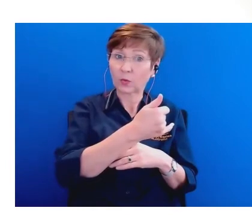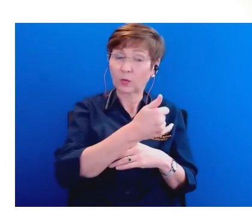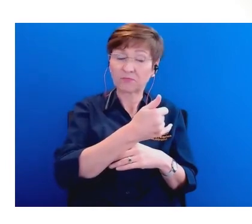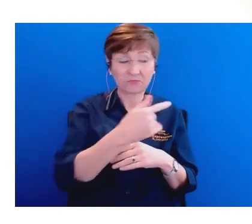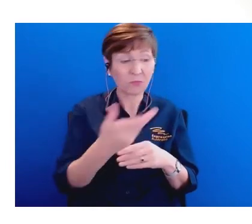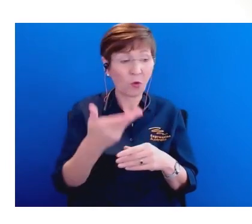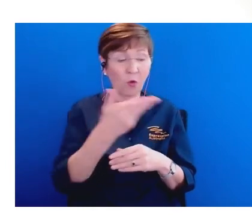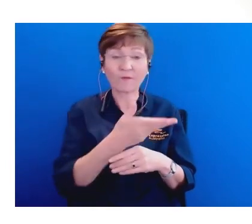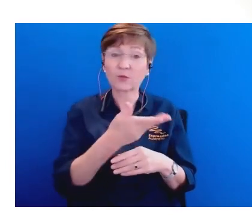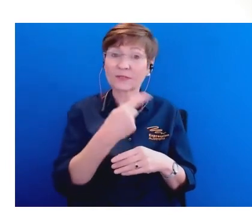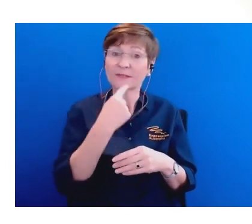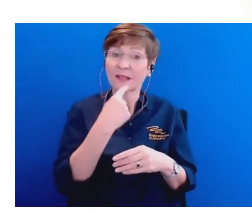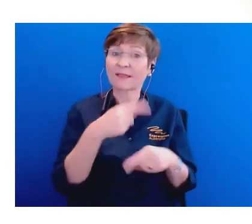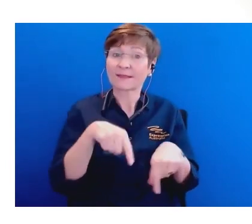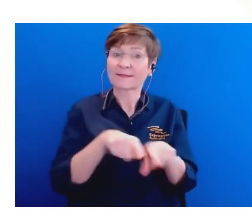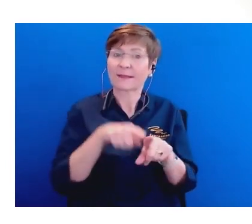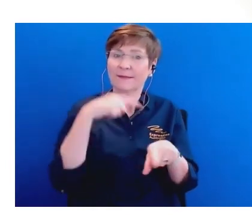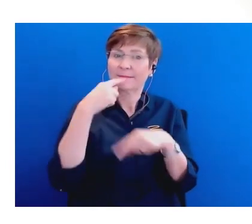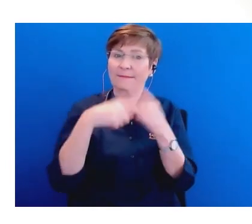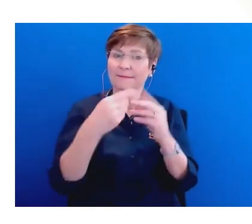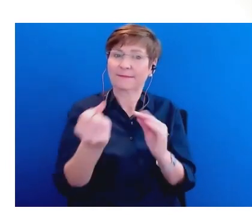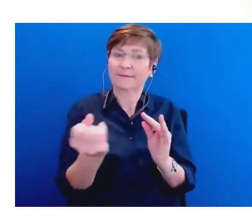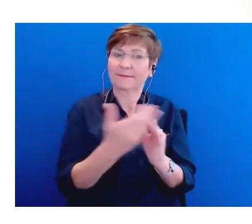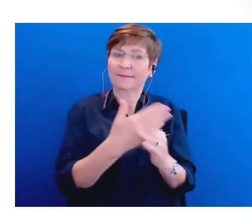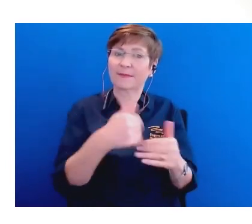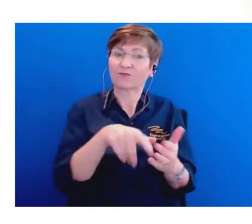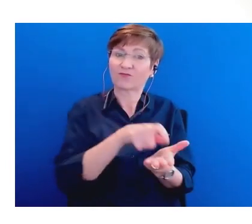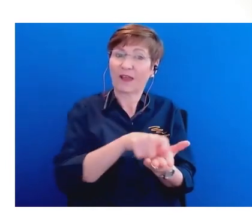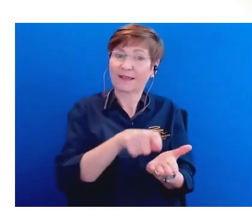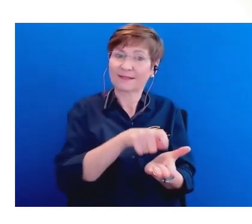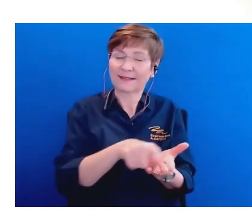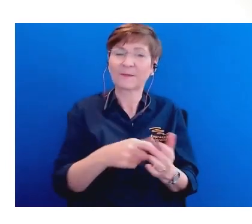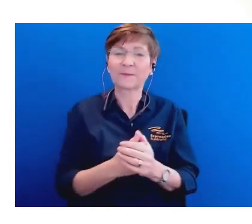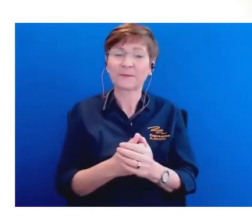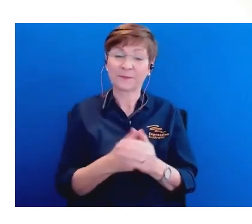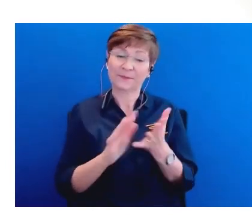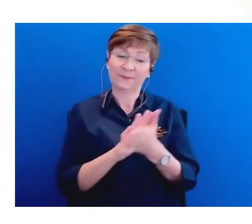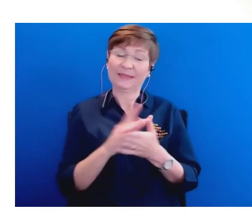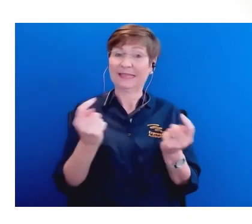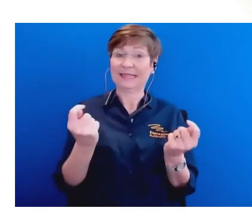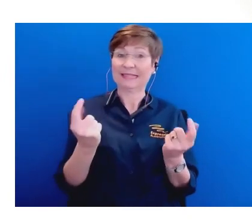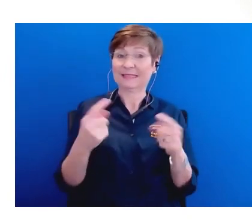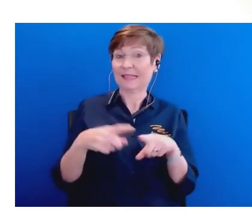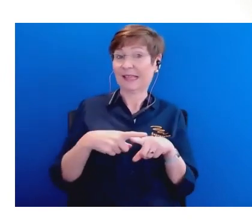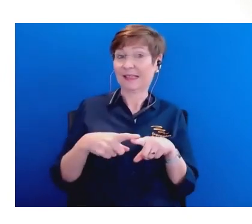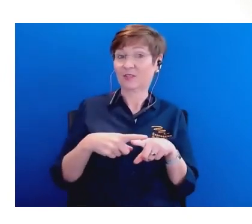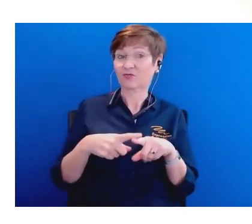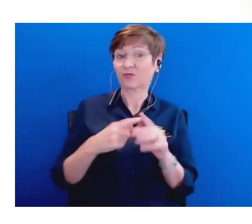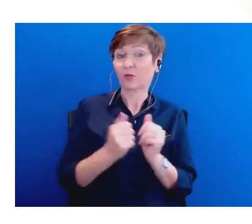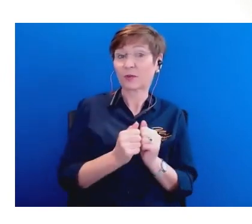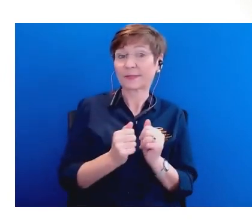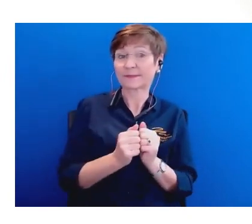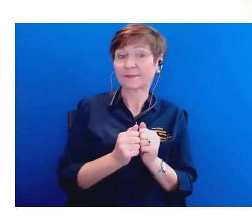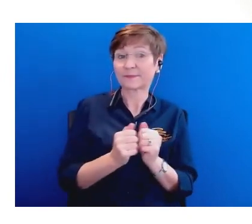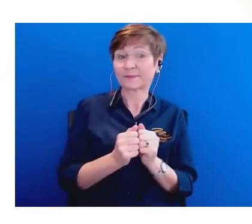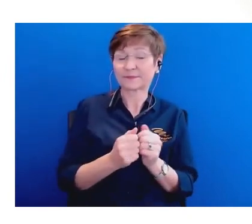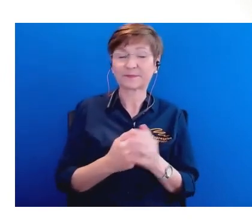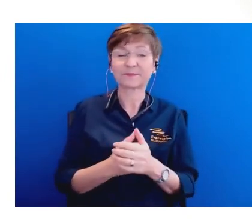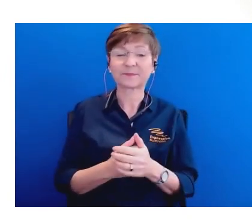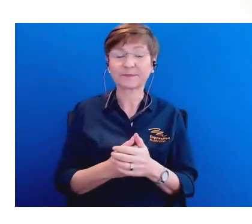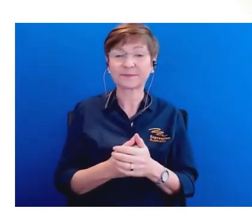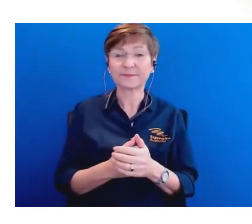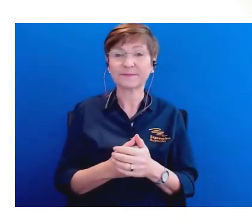same information in writing. This includes easy English documents, and we are starting to see